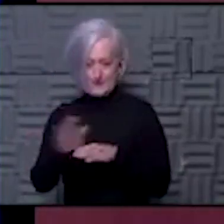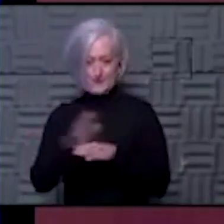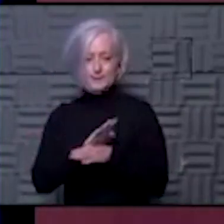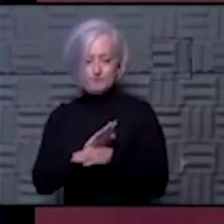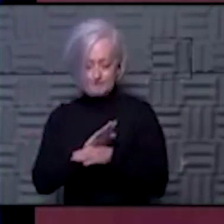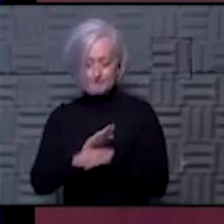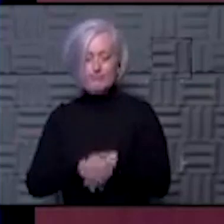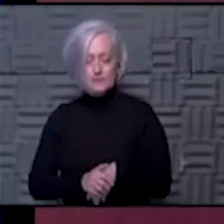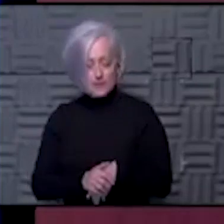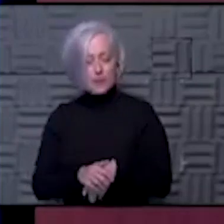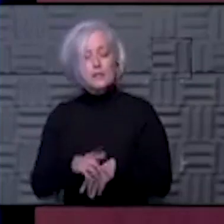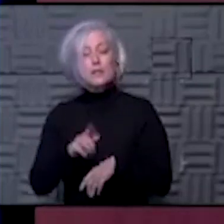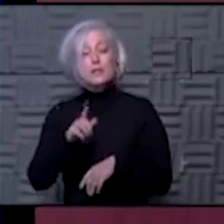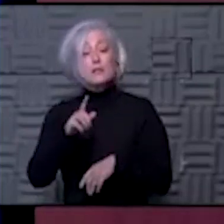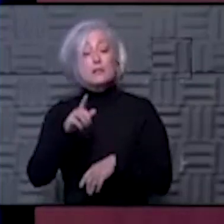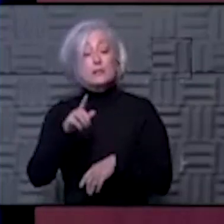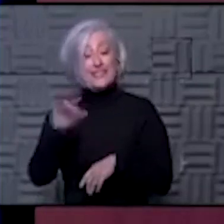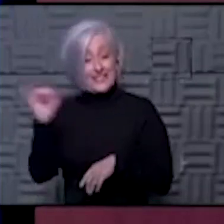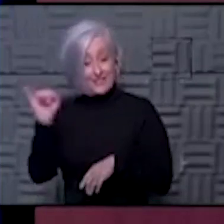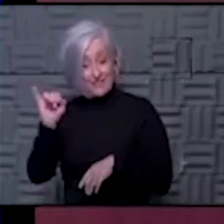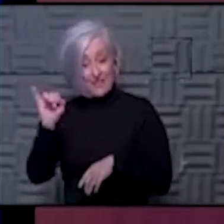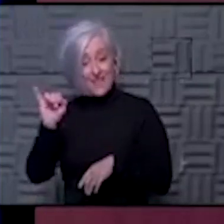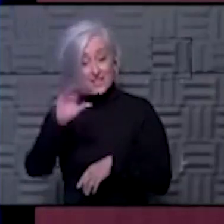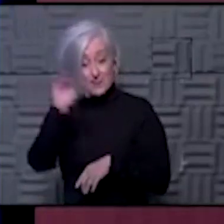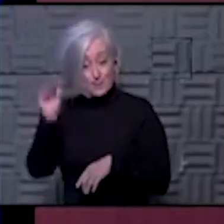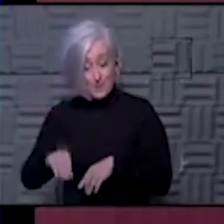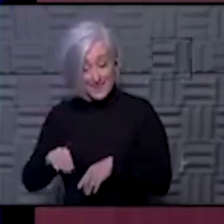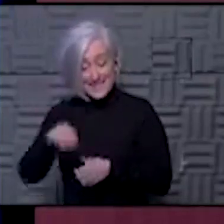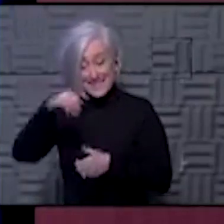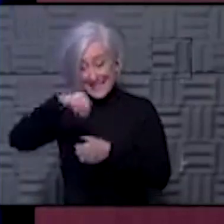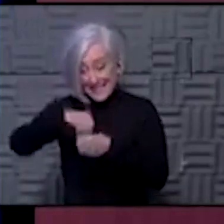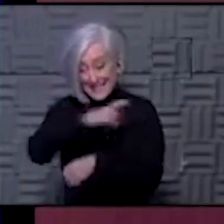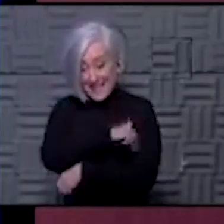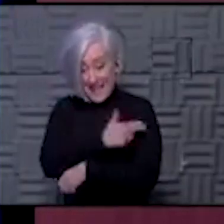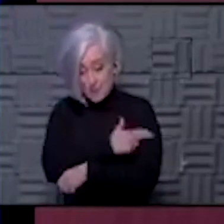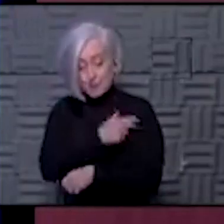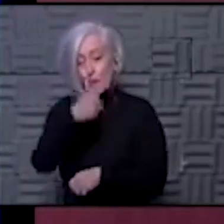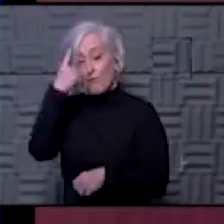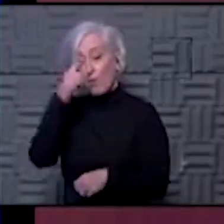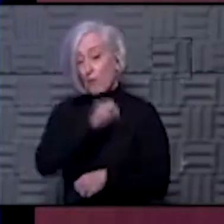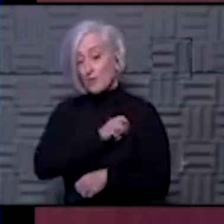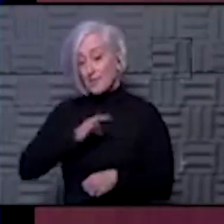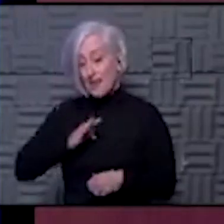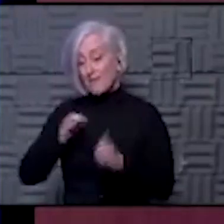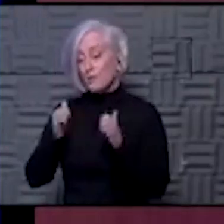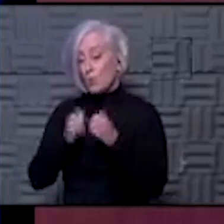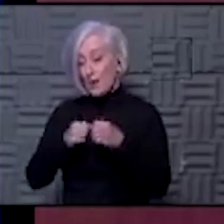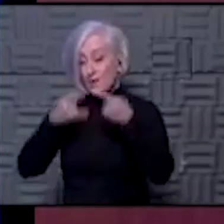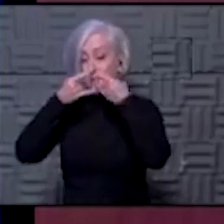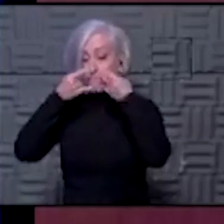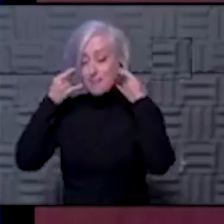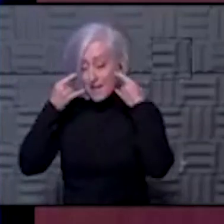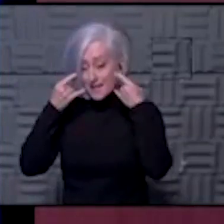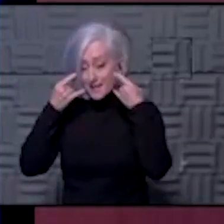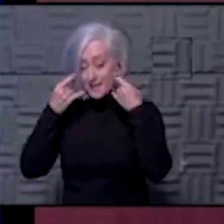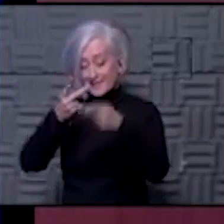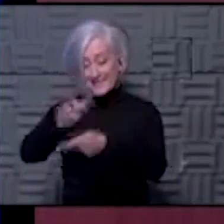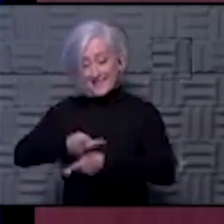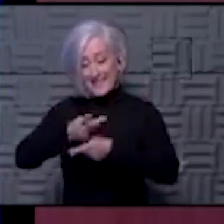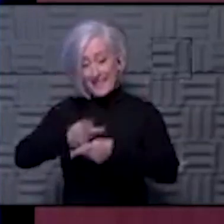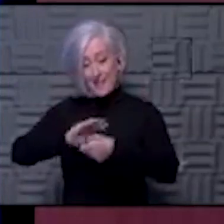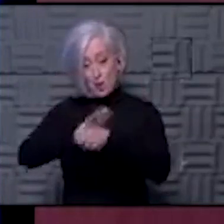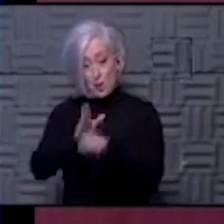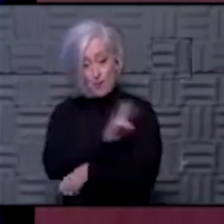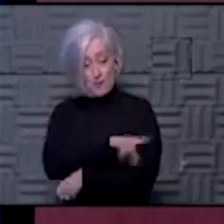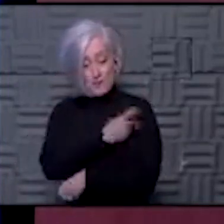the infection rate inside hospitals of staff who wear masks taking care of COVID-positive patients proves the